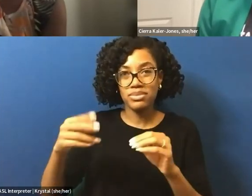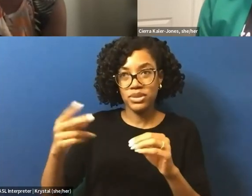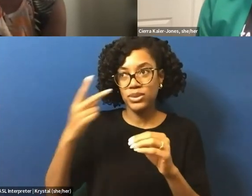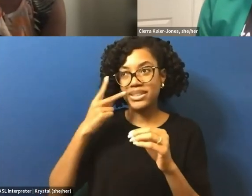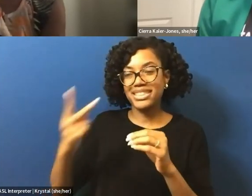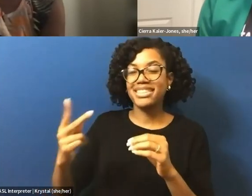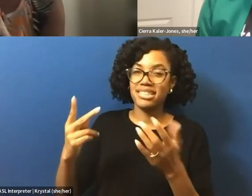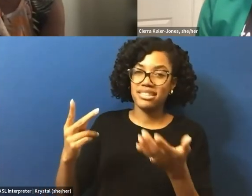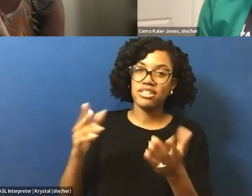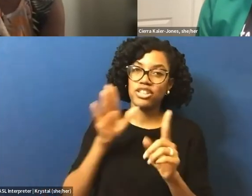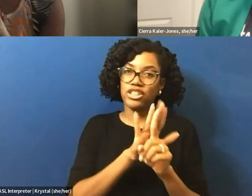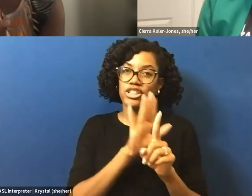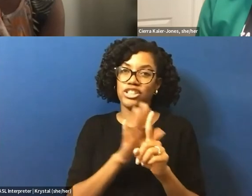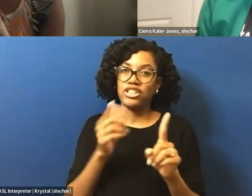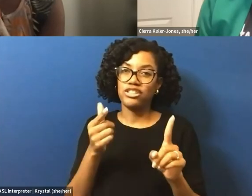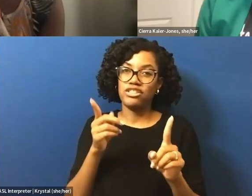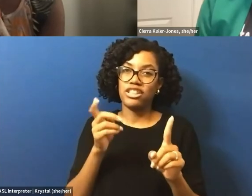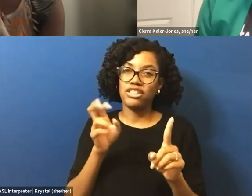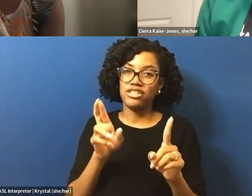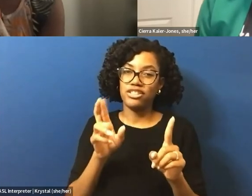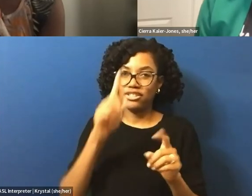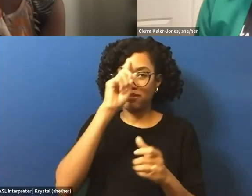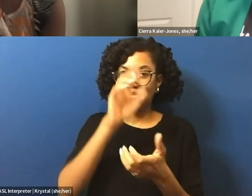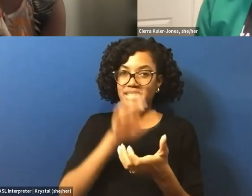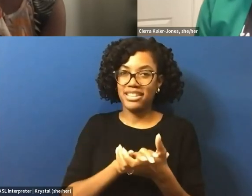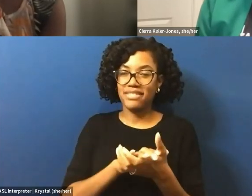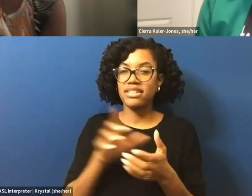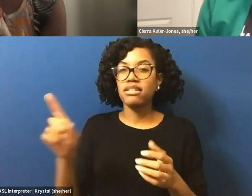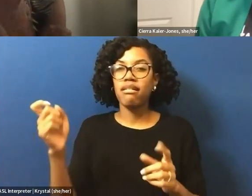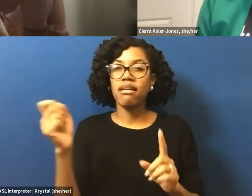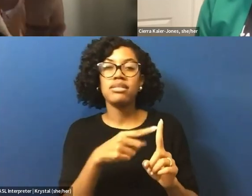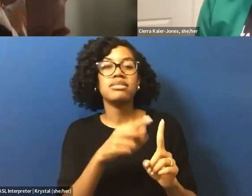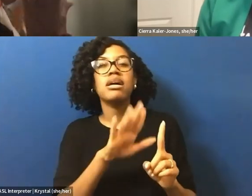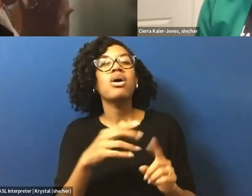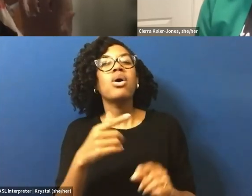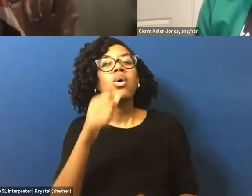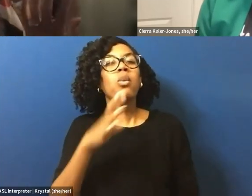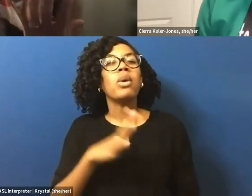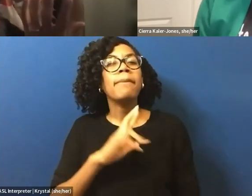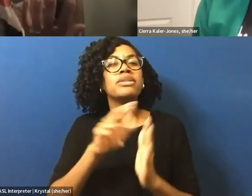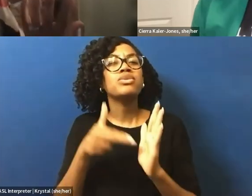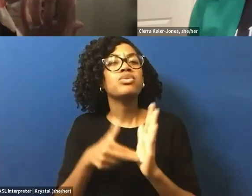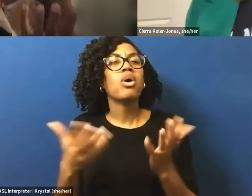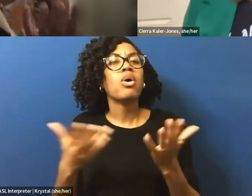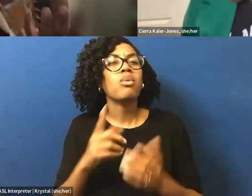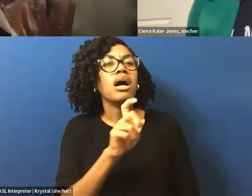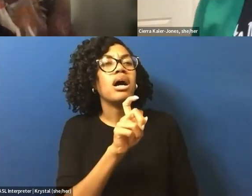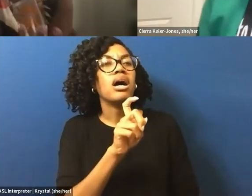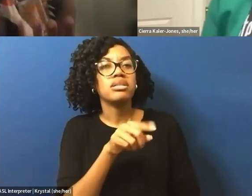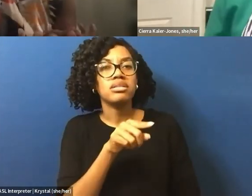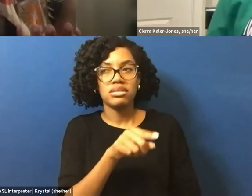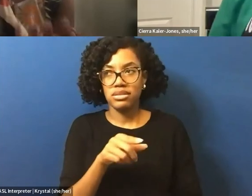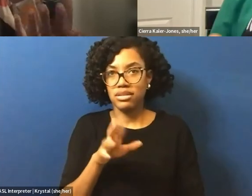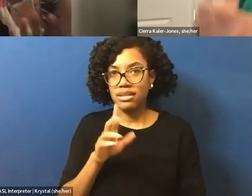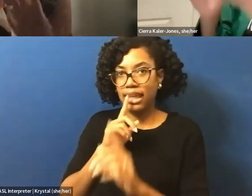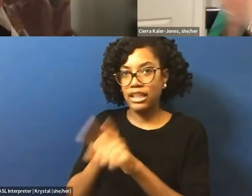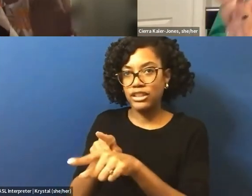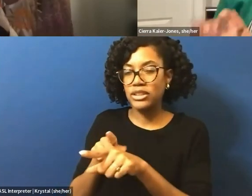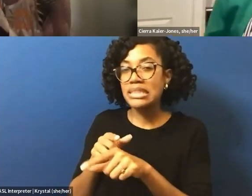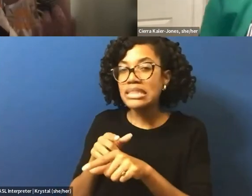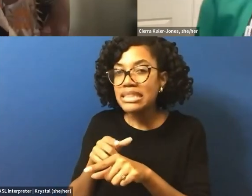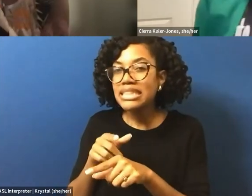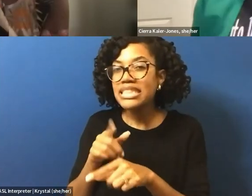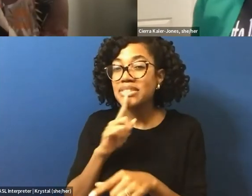politics. They'll ask her things like, what is the role of women? And you will cringe a little bit